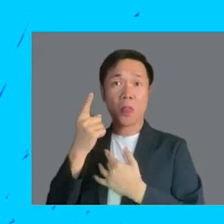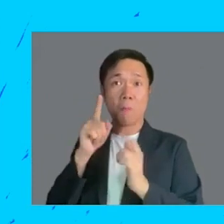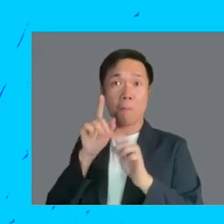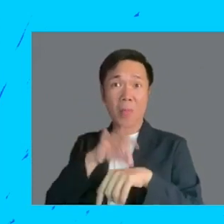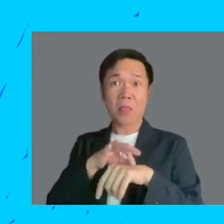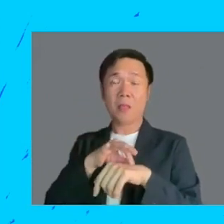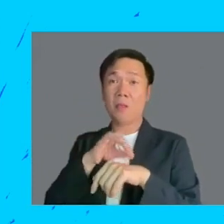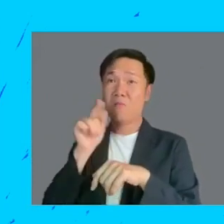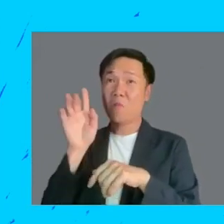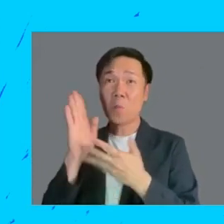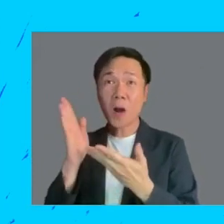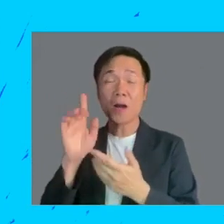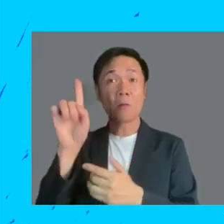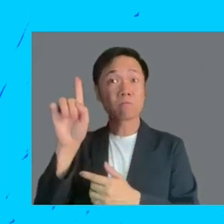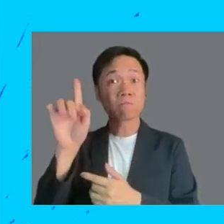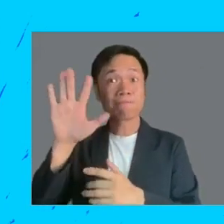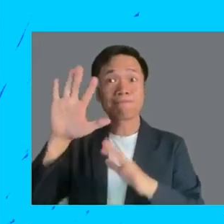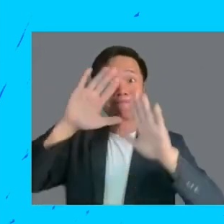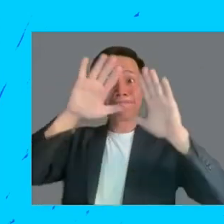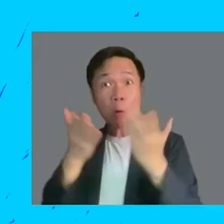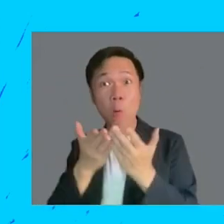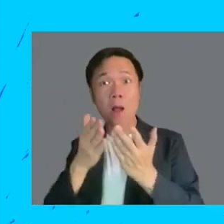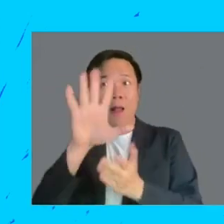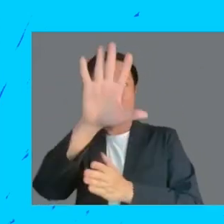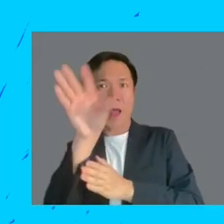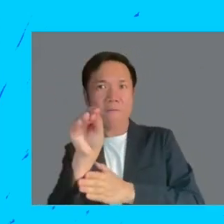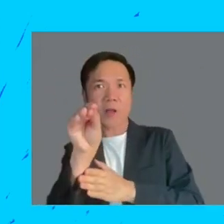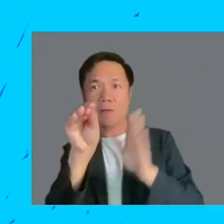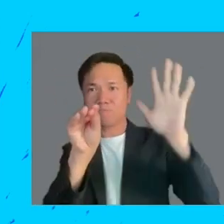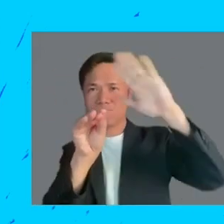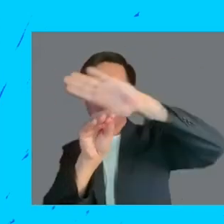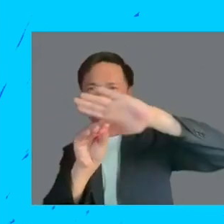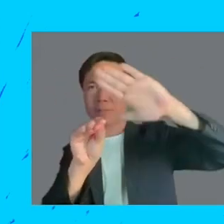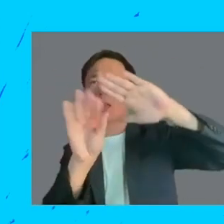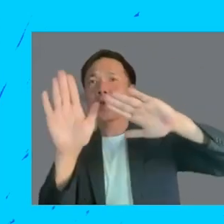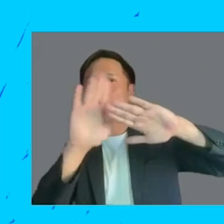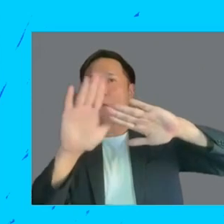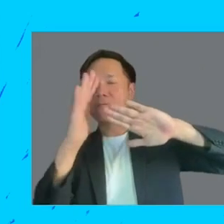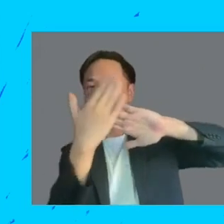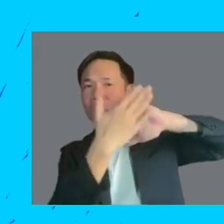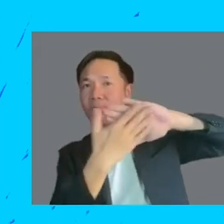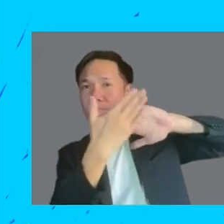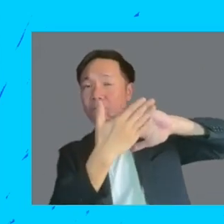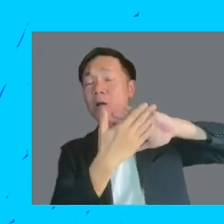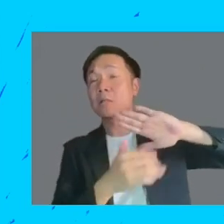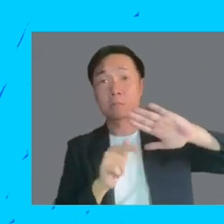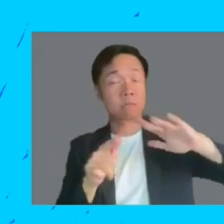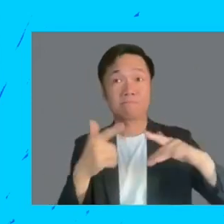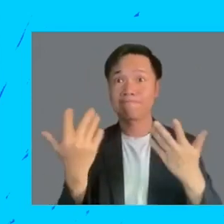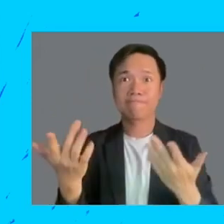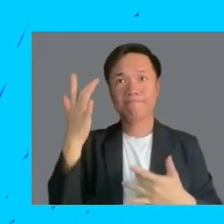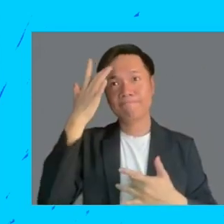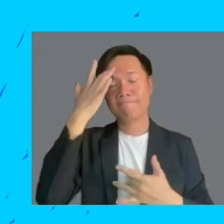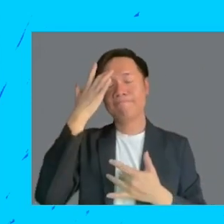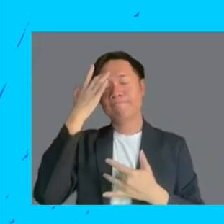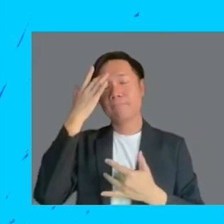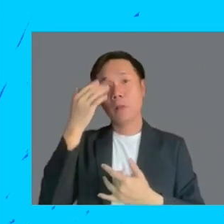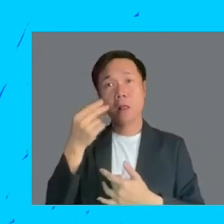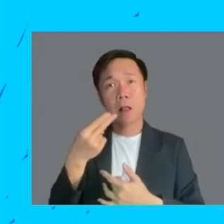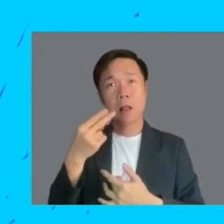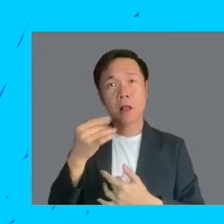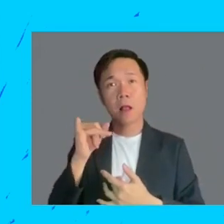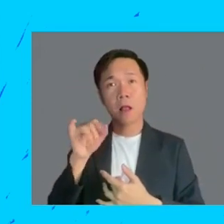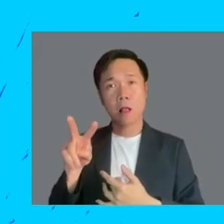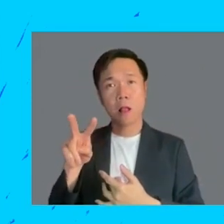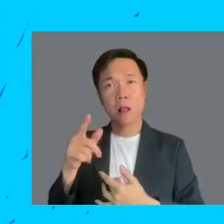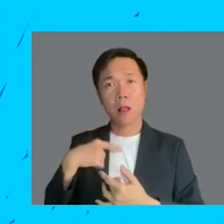Africa. Key populations, which are also disproportionately affected by HIV, continue to be marginalized